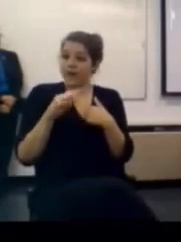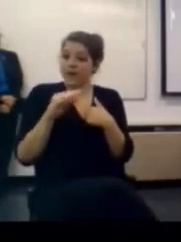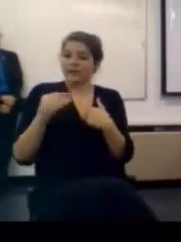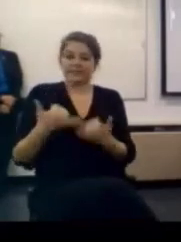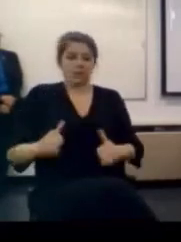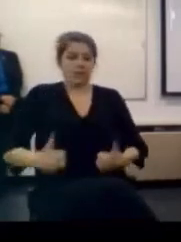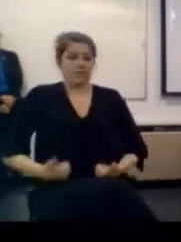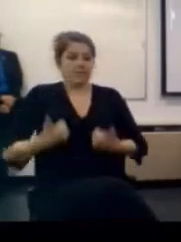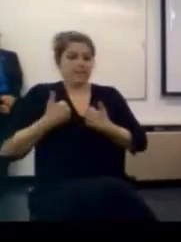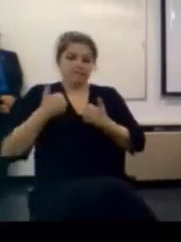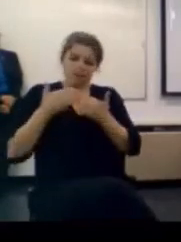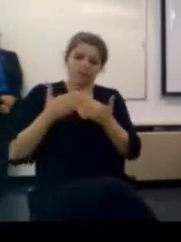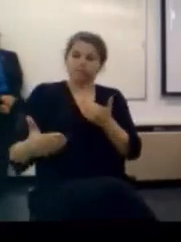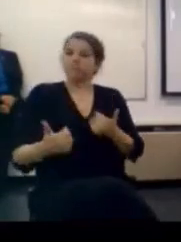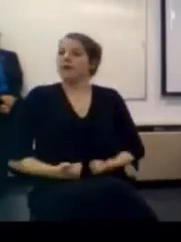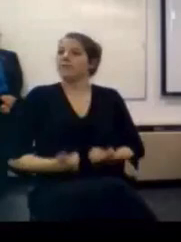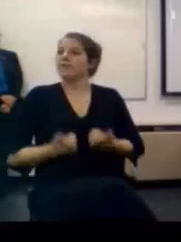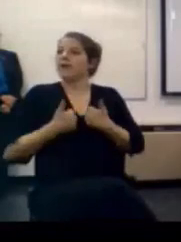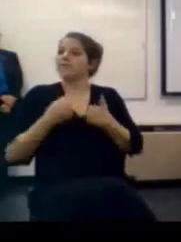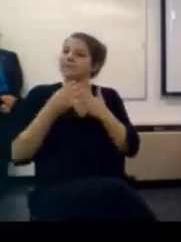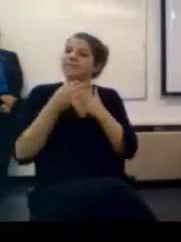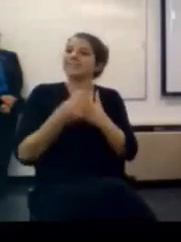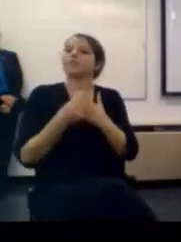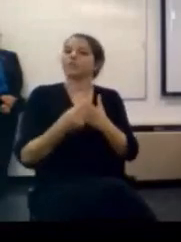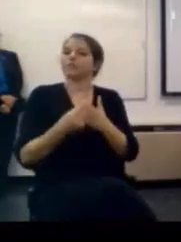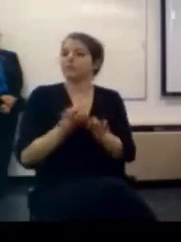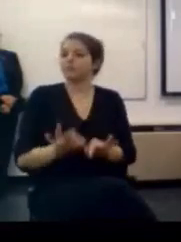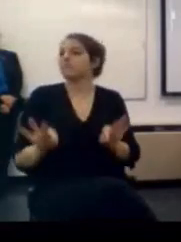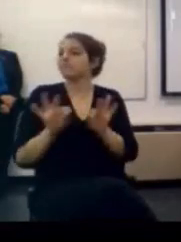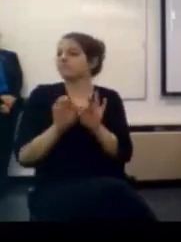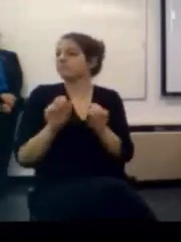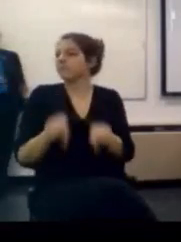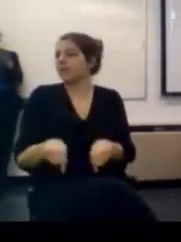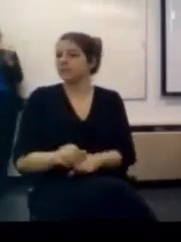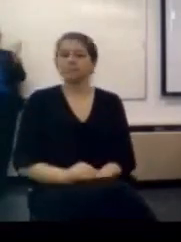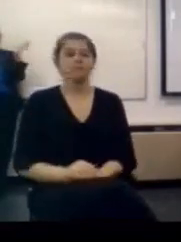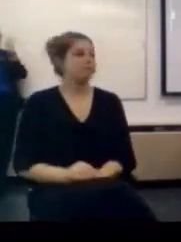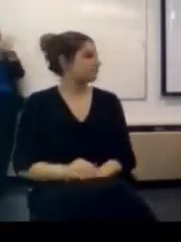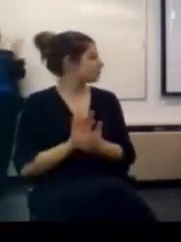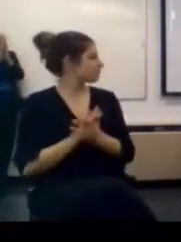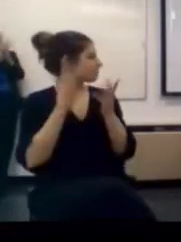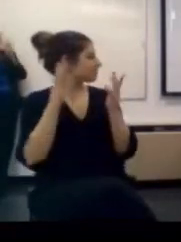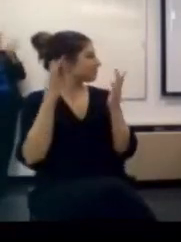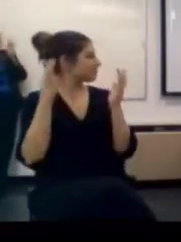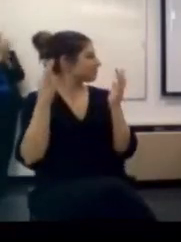a disability and live a life of leadership.